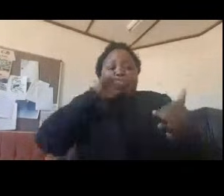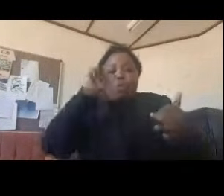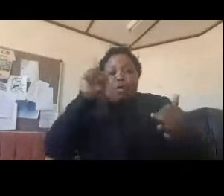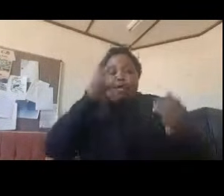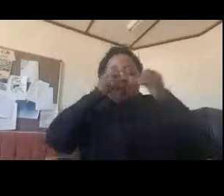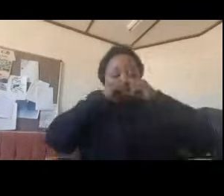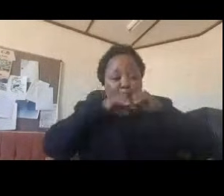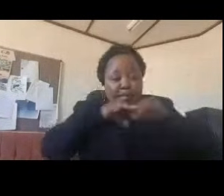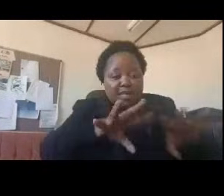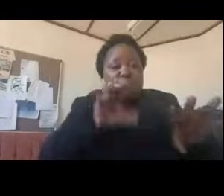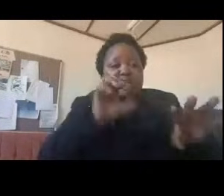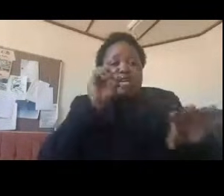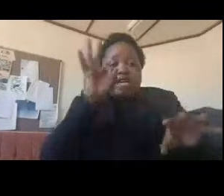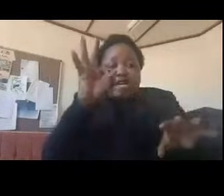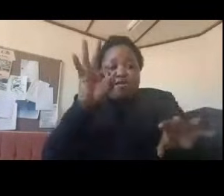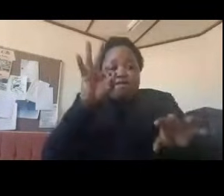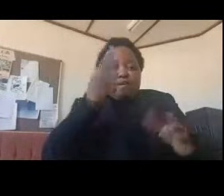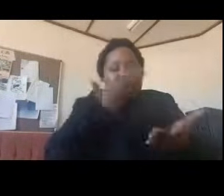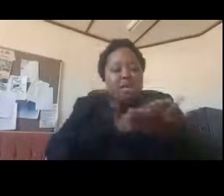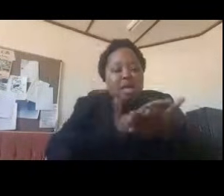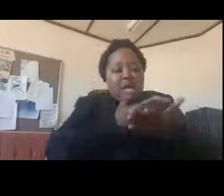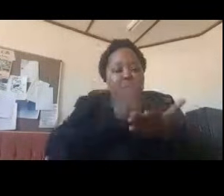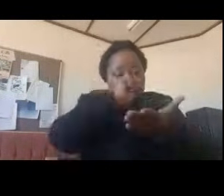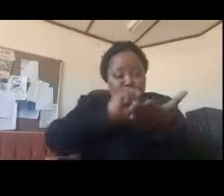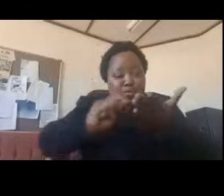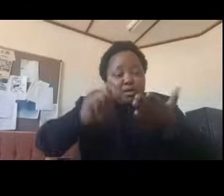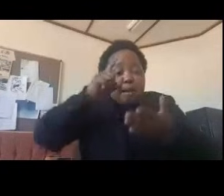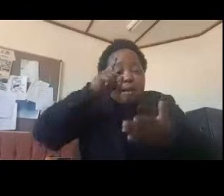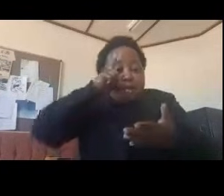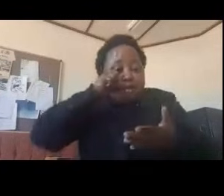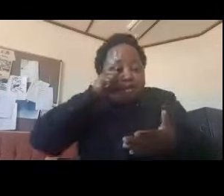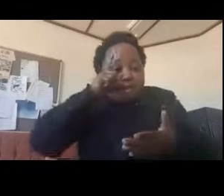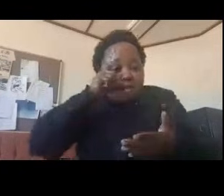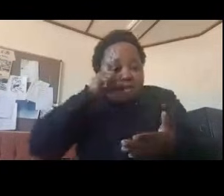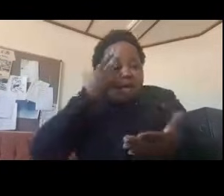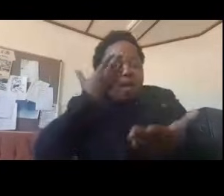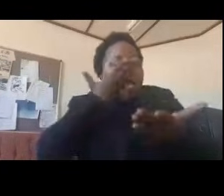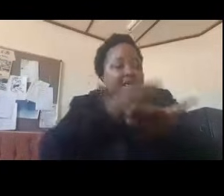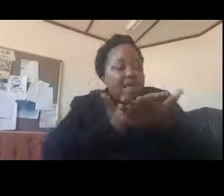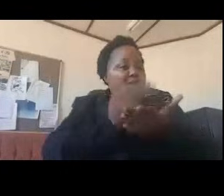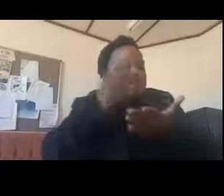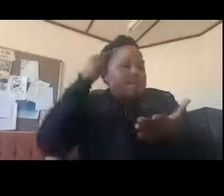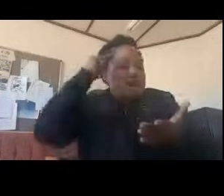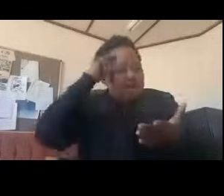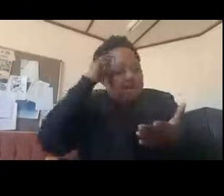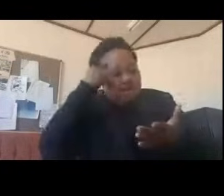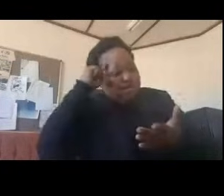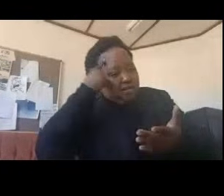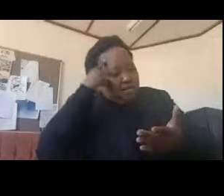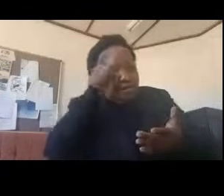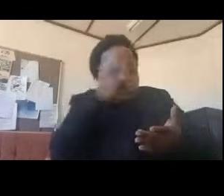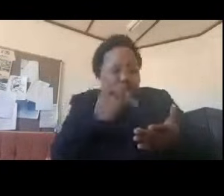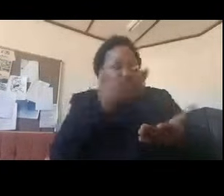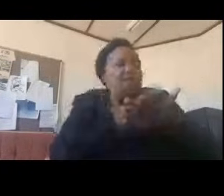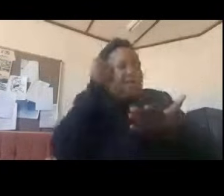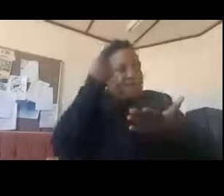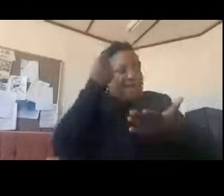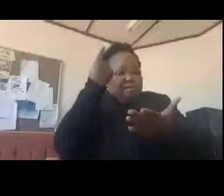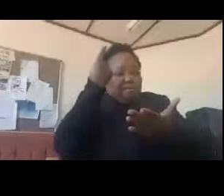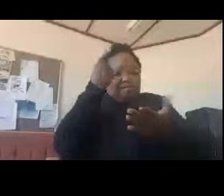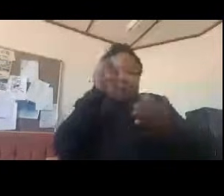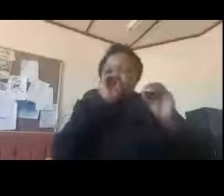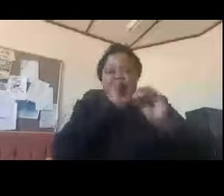not also put in picture, could they be able to understand that? Sometimes we can also